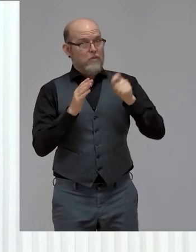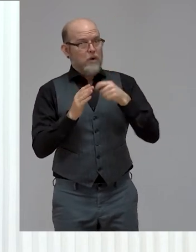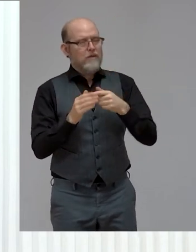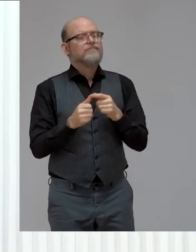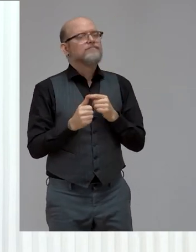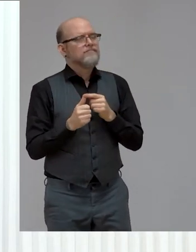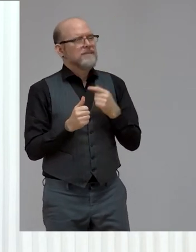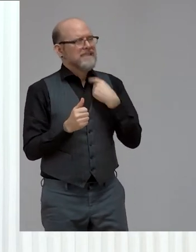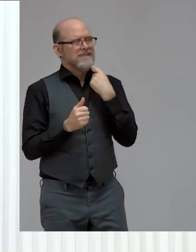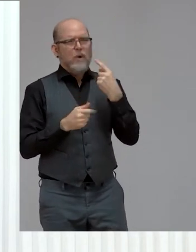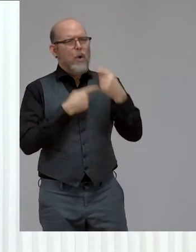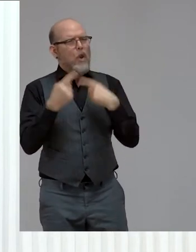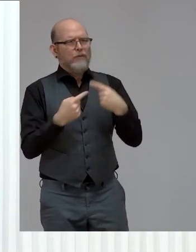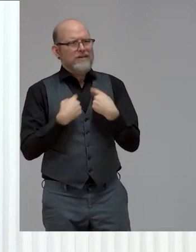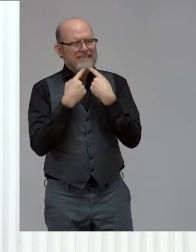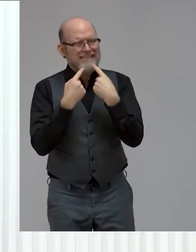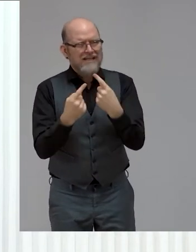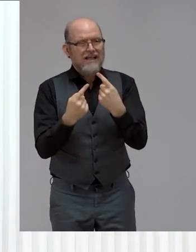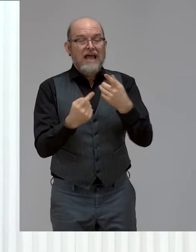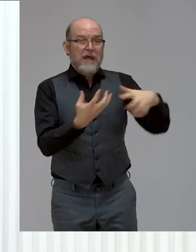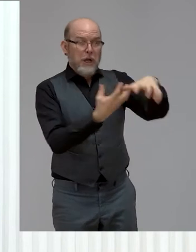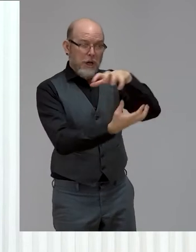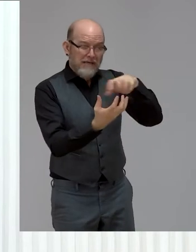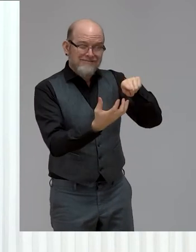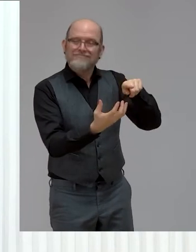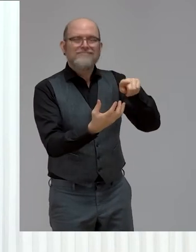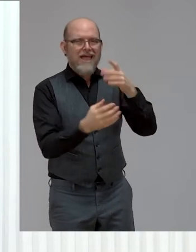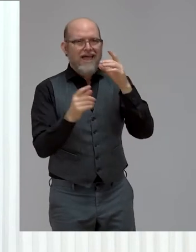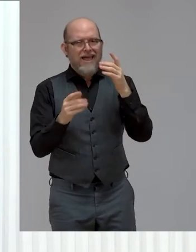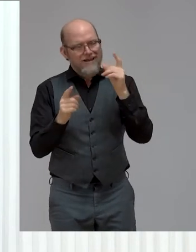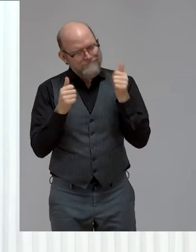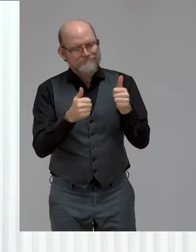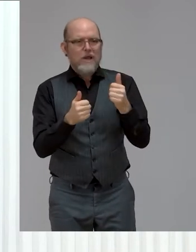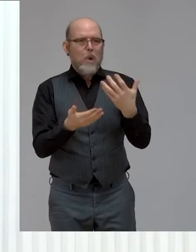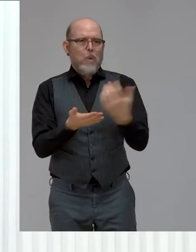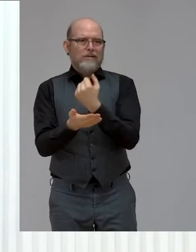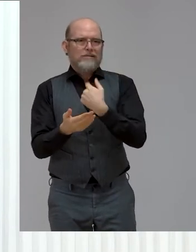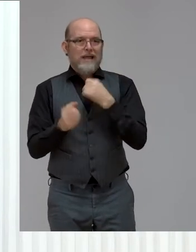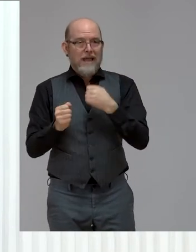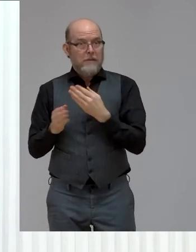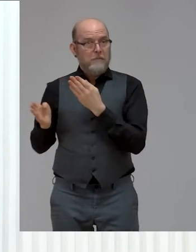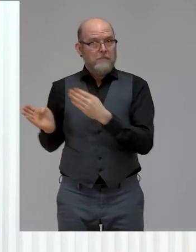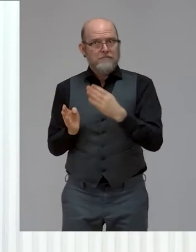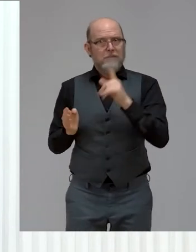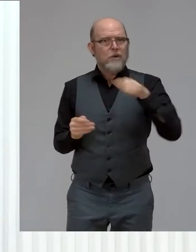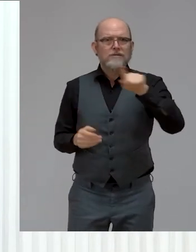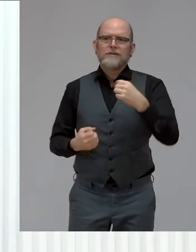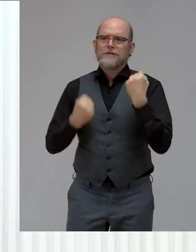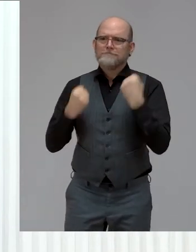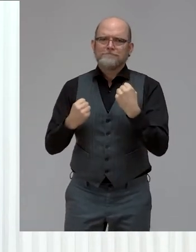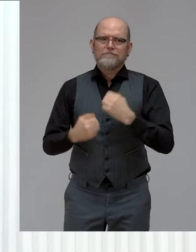are opportunities. If you are prepared both to be bold and, of course, to be